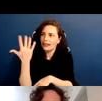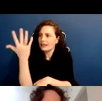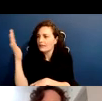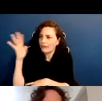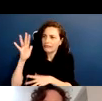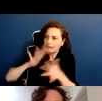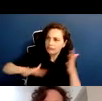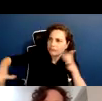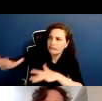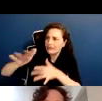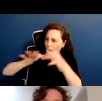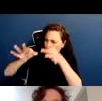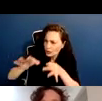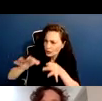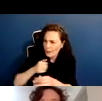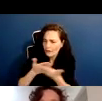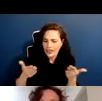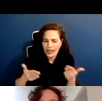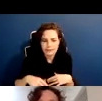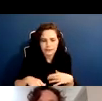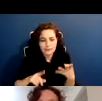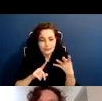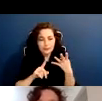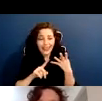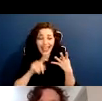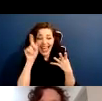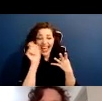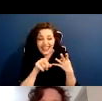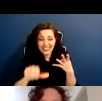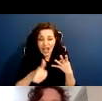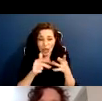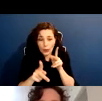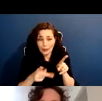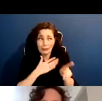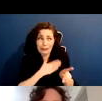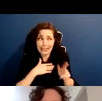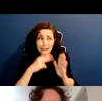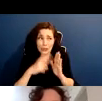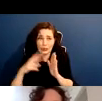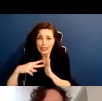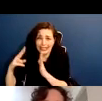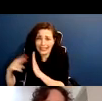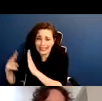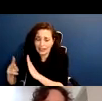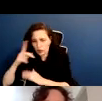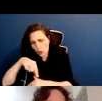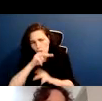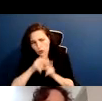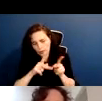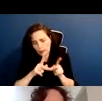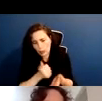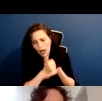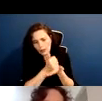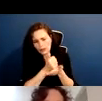visual sample yet. Please ask others to read it. Those folks will help you find what